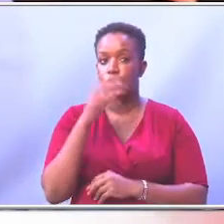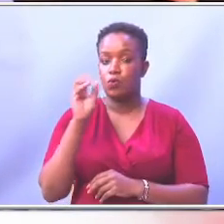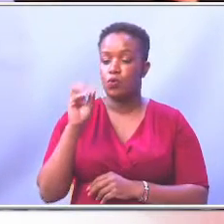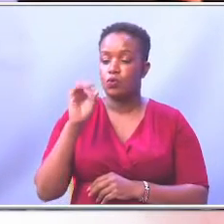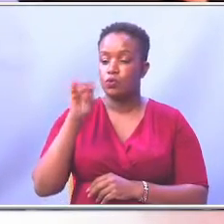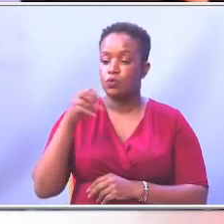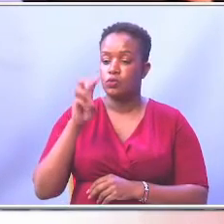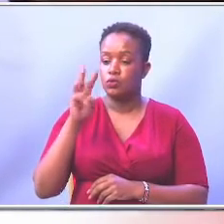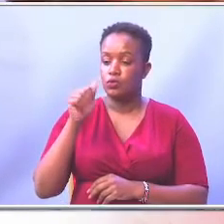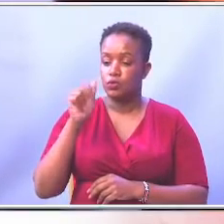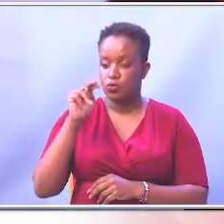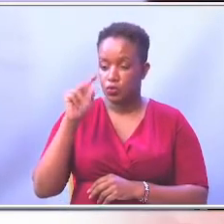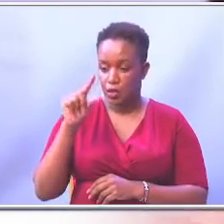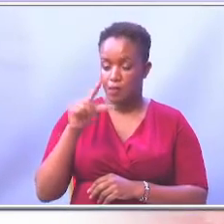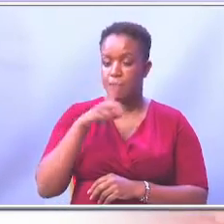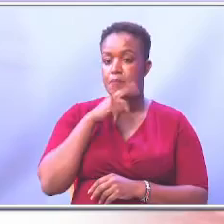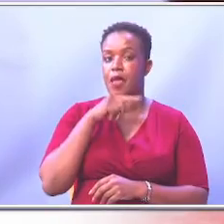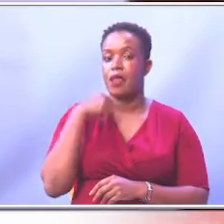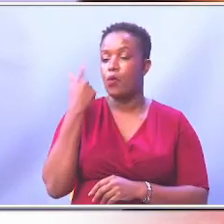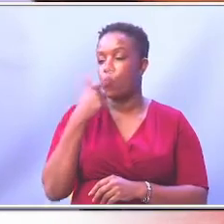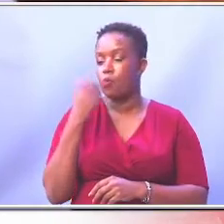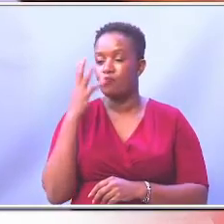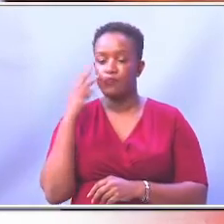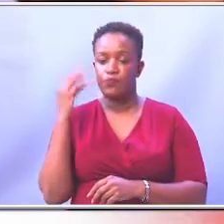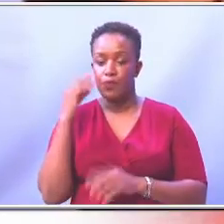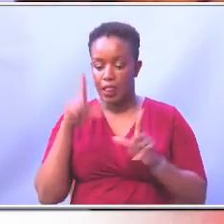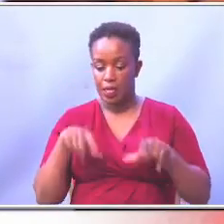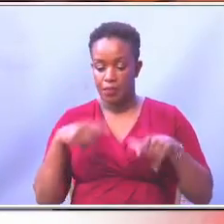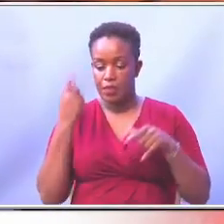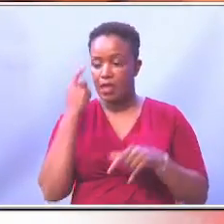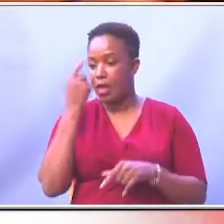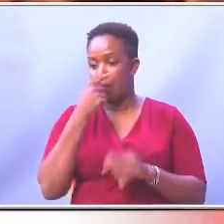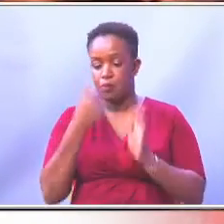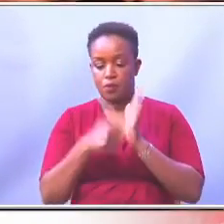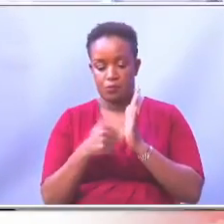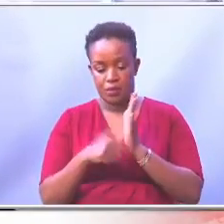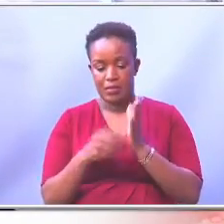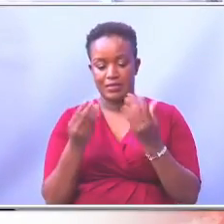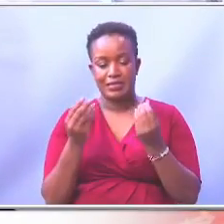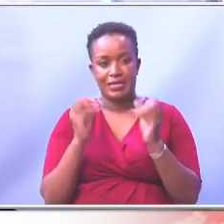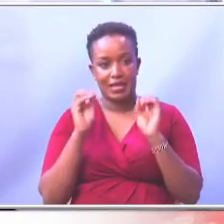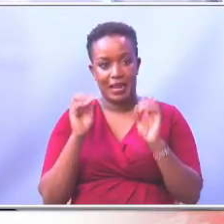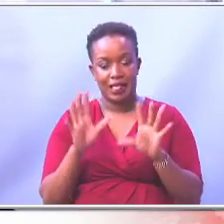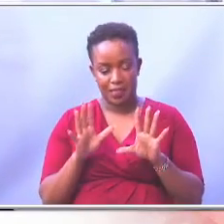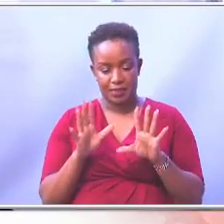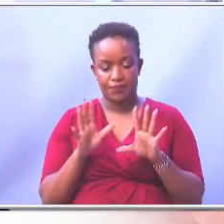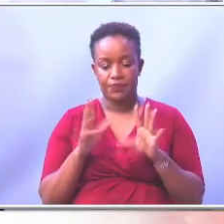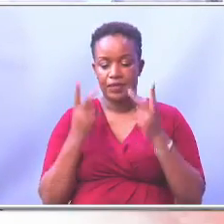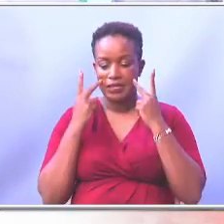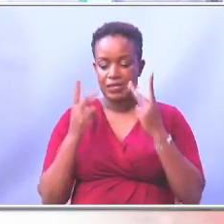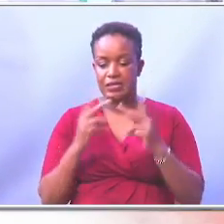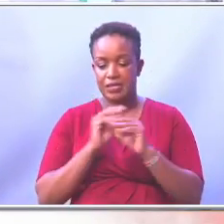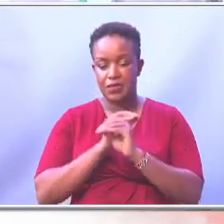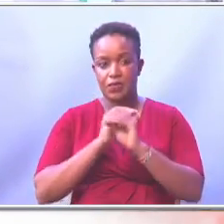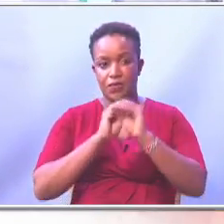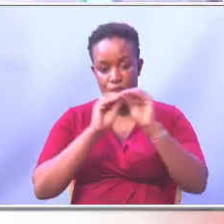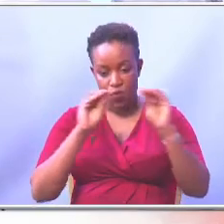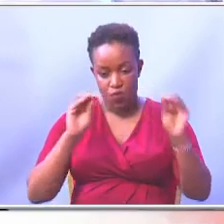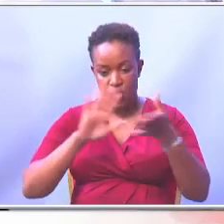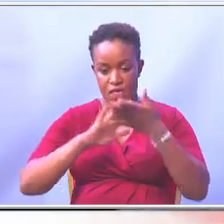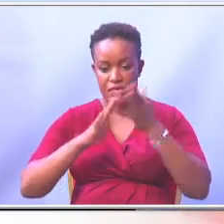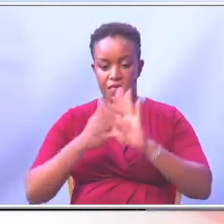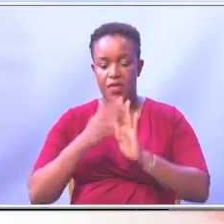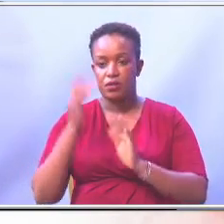man whose experience living with eye problem has never been a walk in the park. He cannot see without